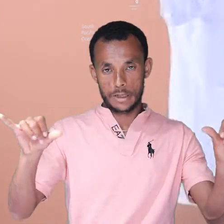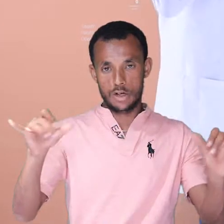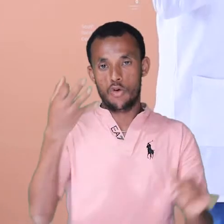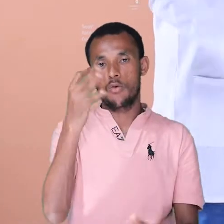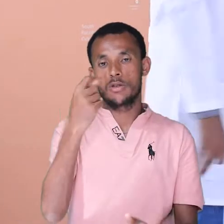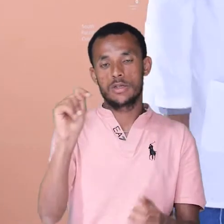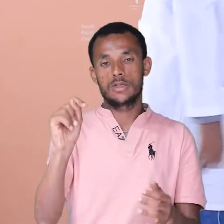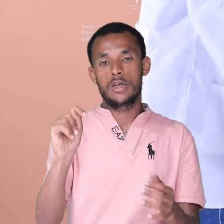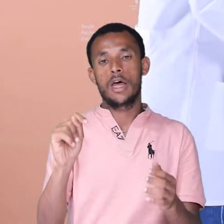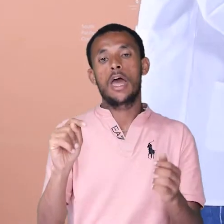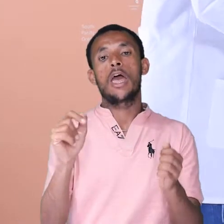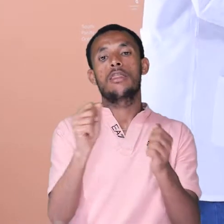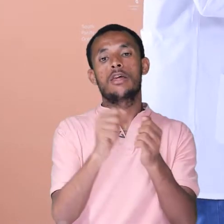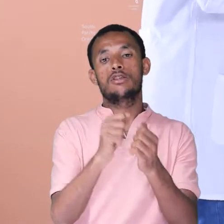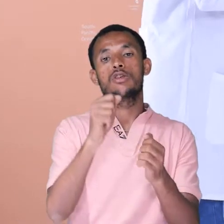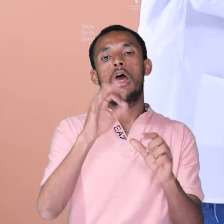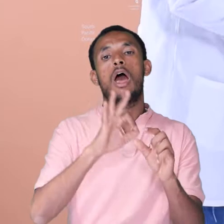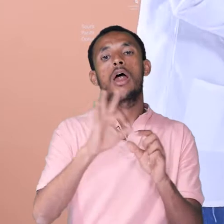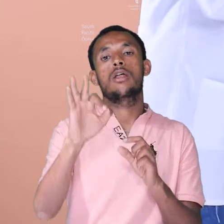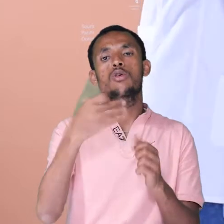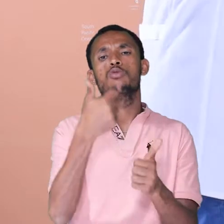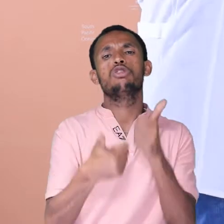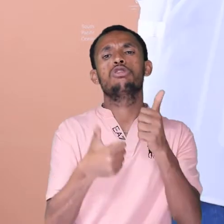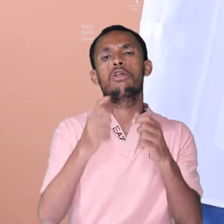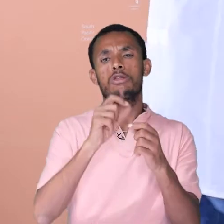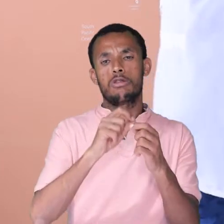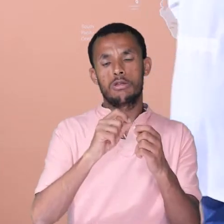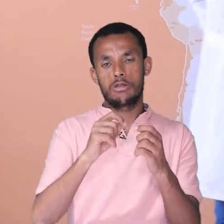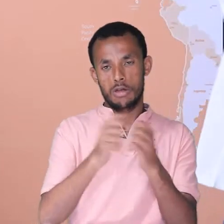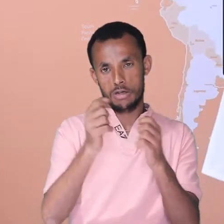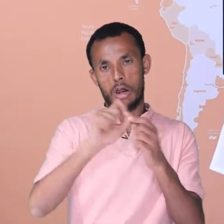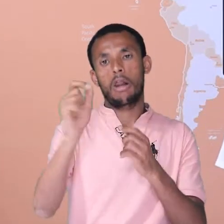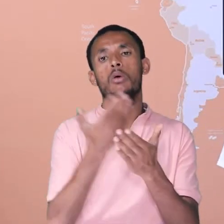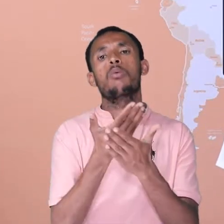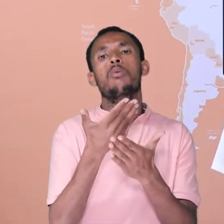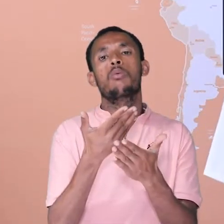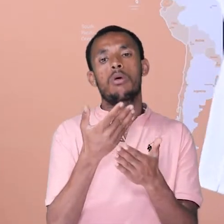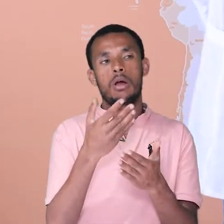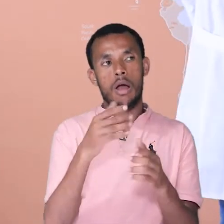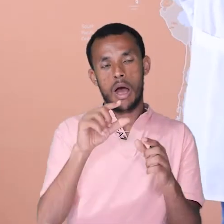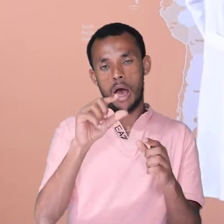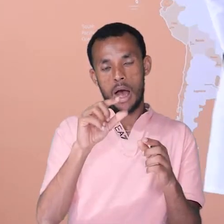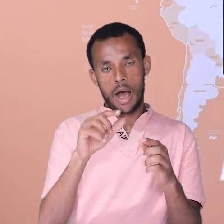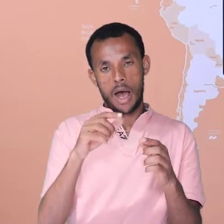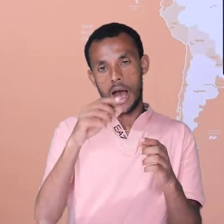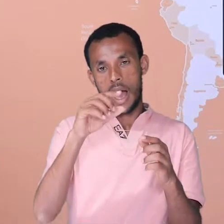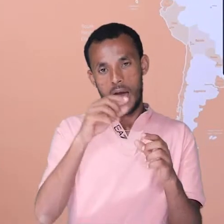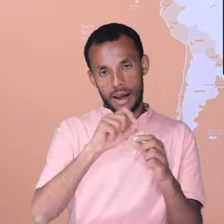the intercepted arc. Which is intercepted arc for this angle? Arc